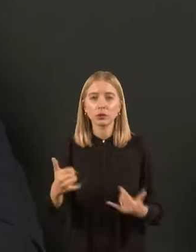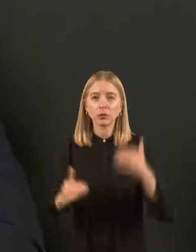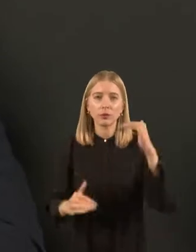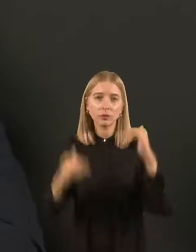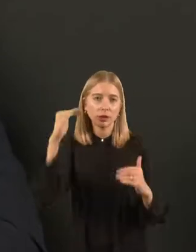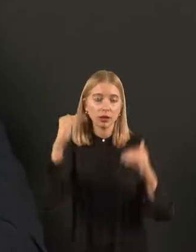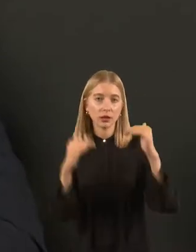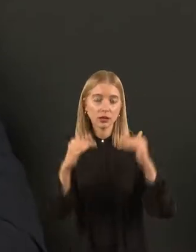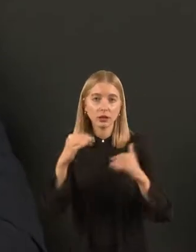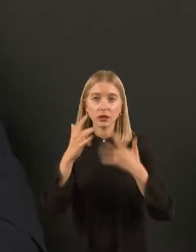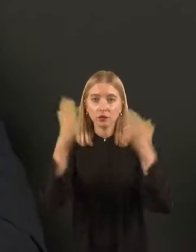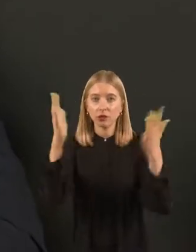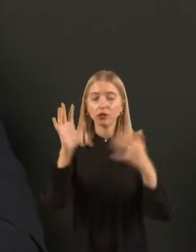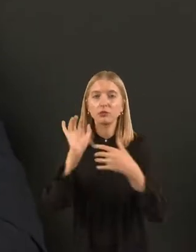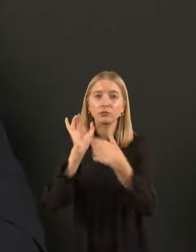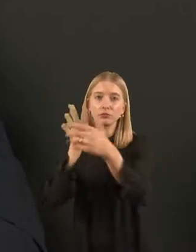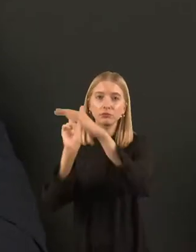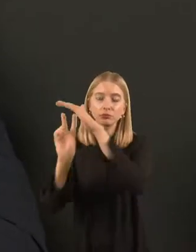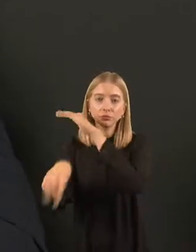Recovery and Resilience Fund.